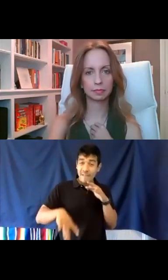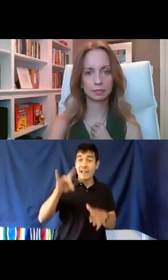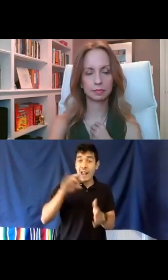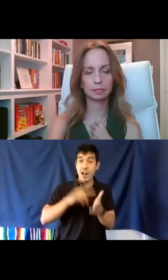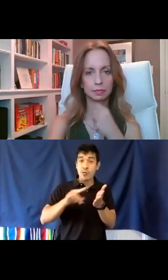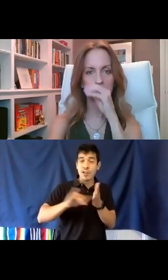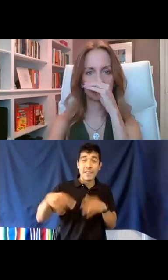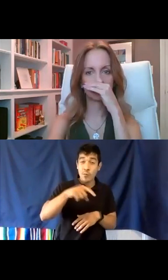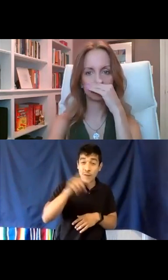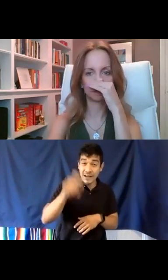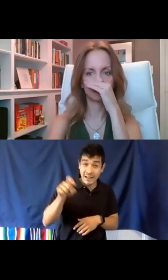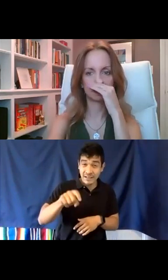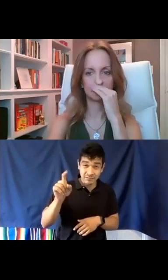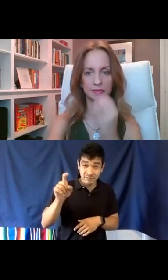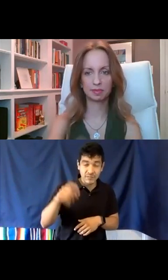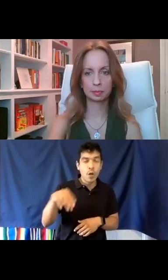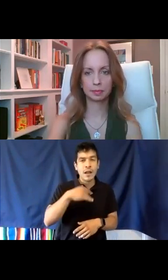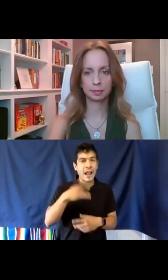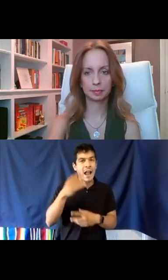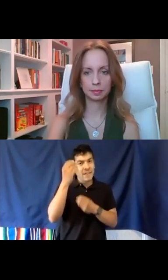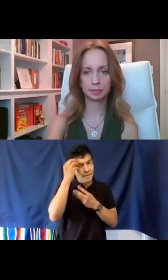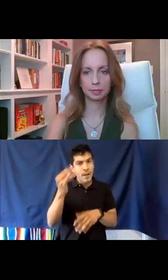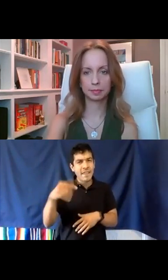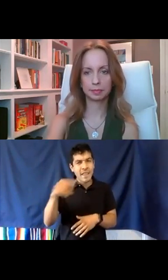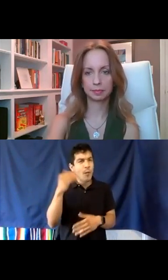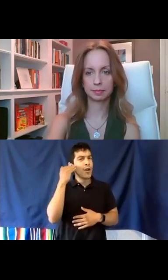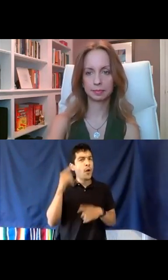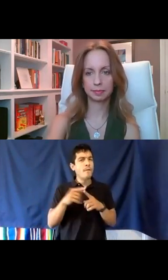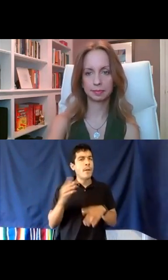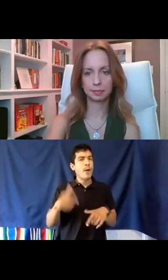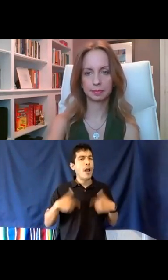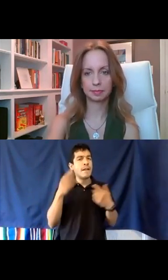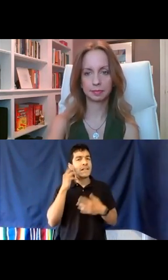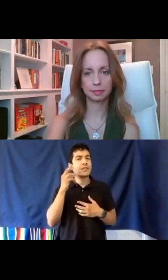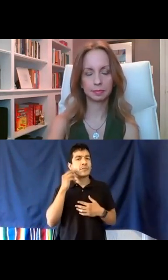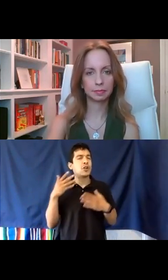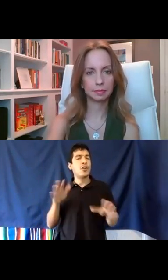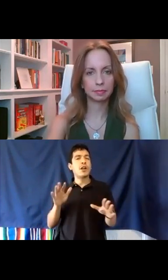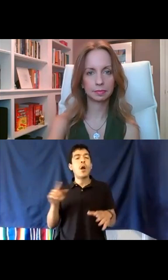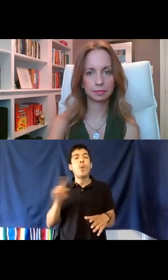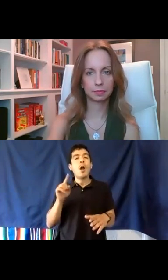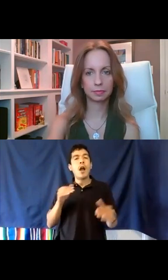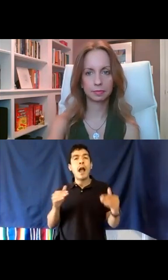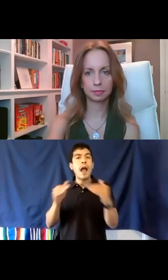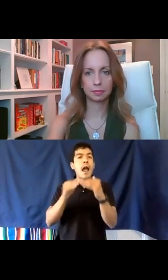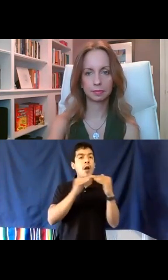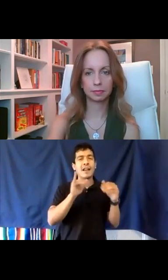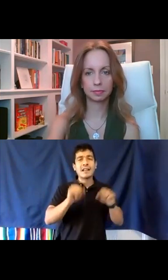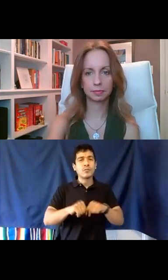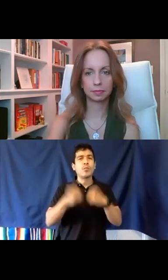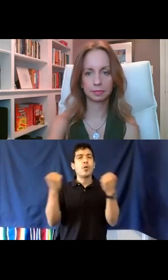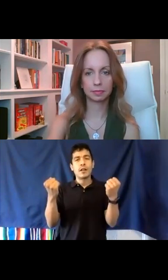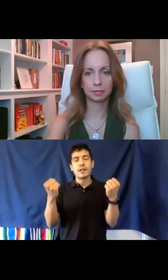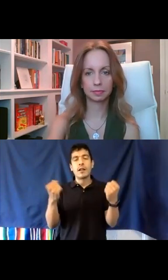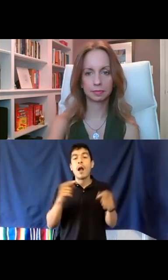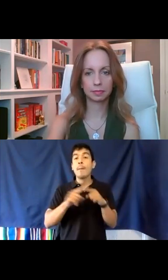anecdotal evidence. We know in our lived experience what the field, where equity is broken in the field, but